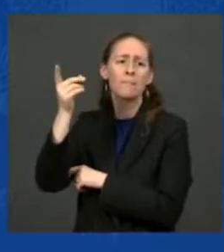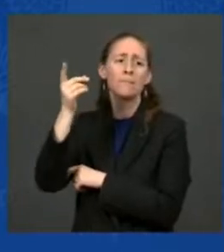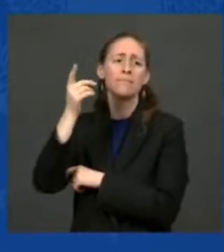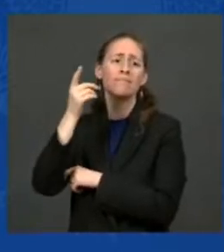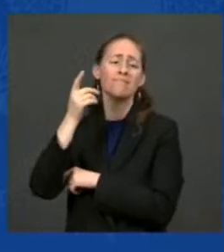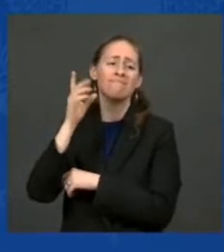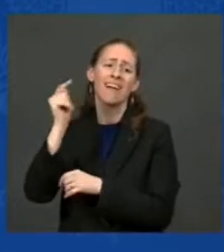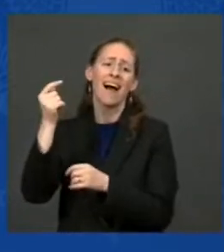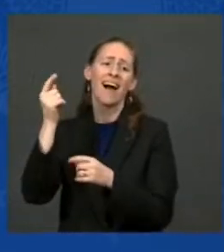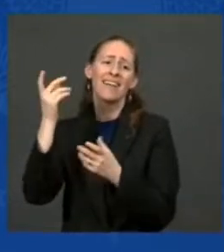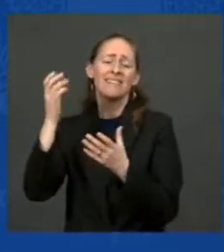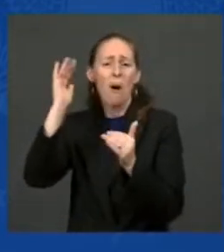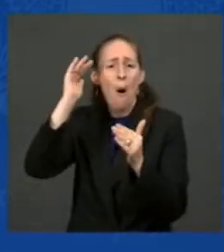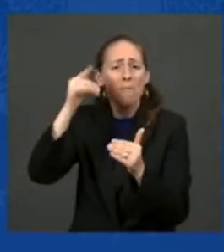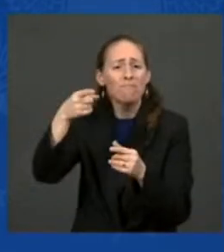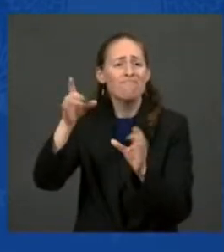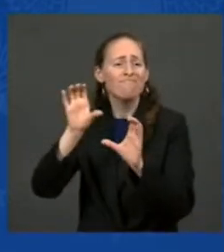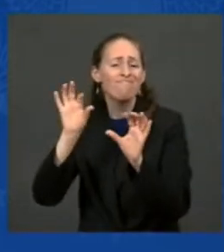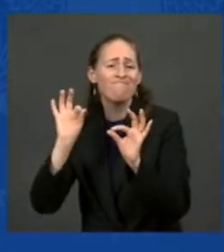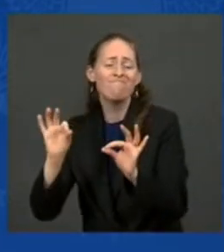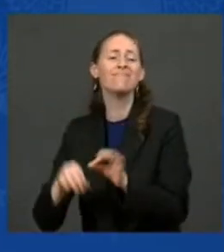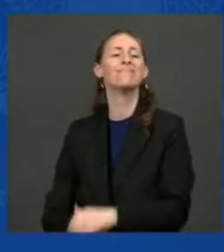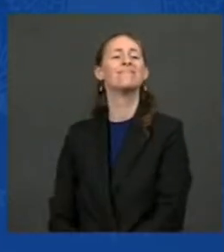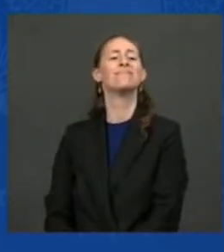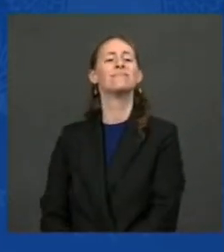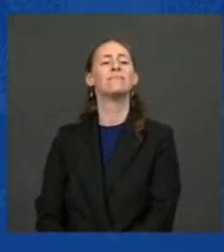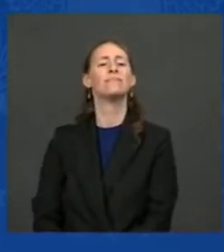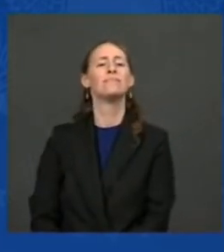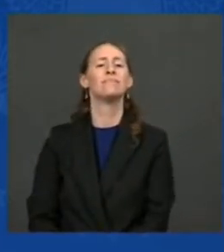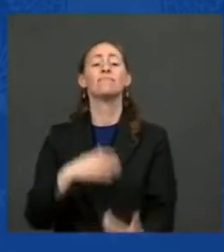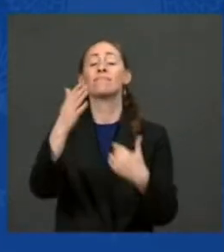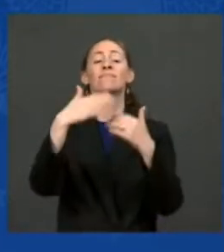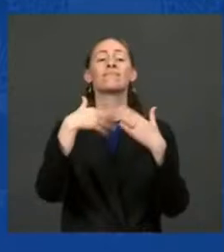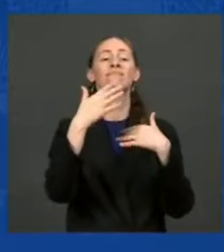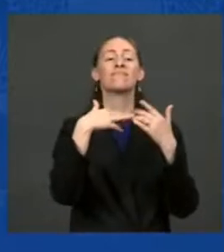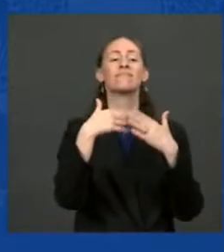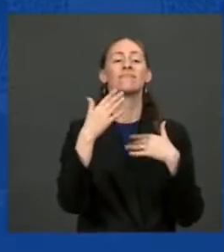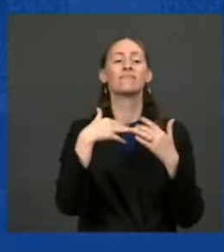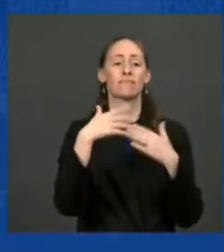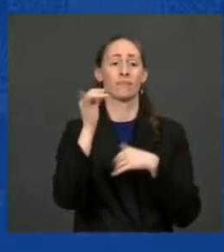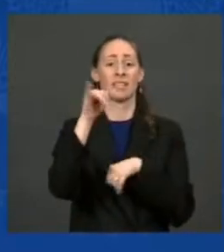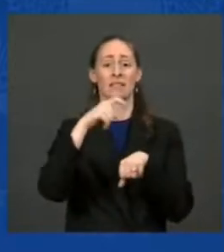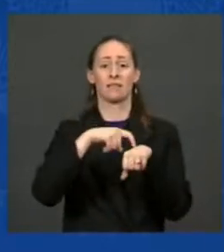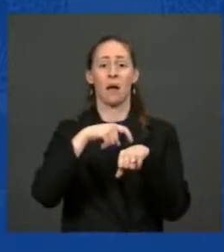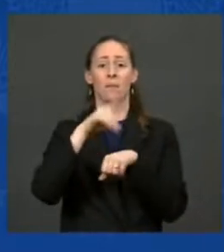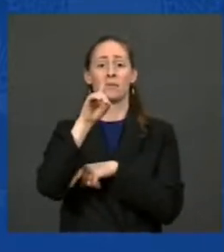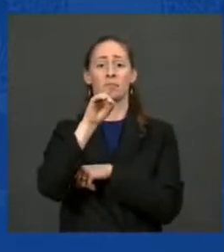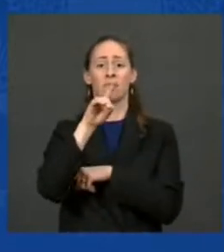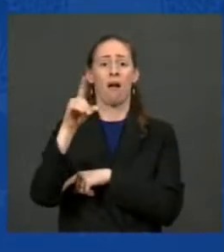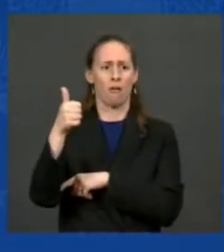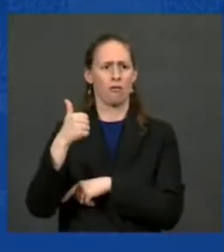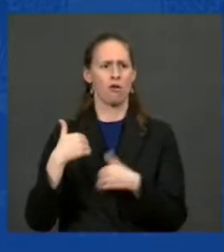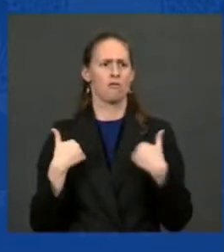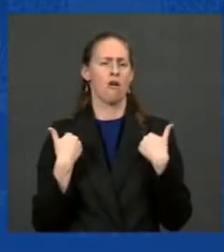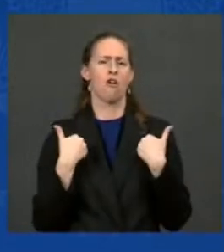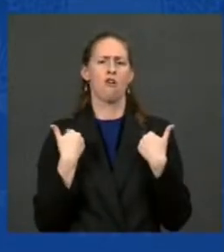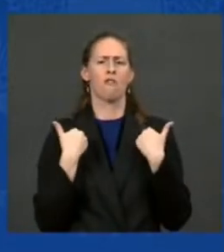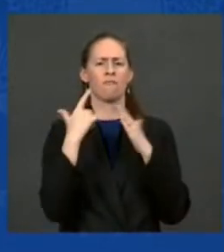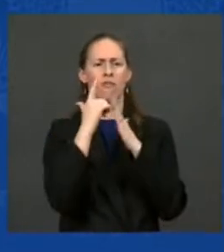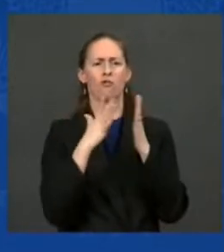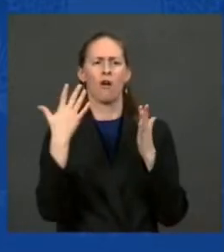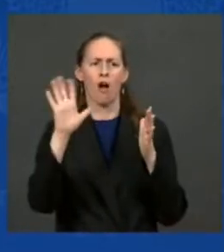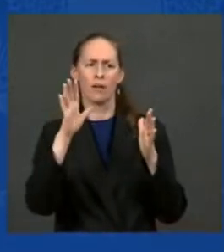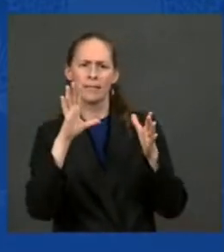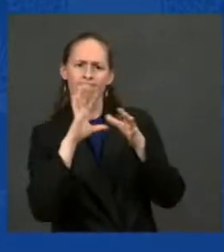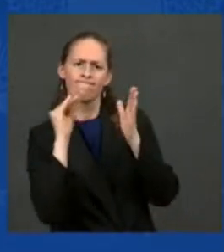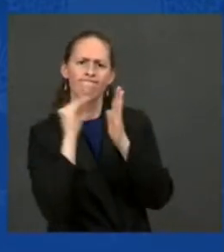a young lawyer, Tom Dodd had already built a record of fighting hatred by prosecuting the KKK in the